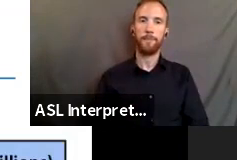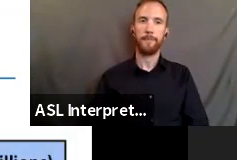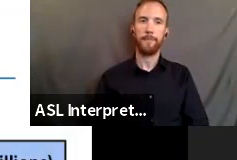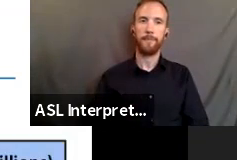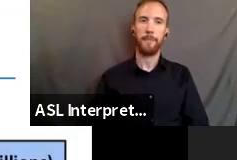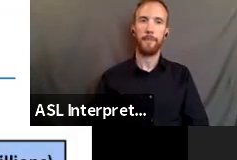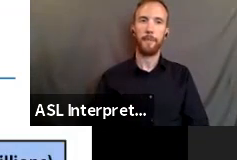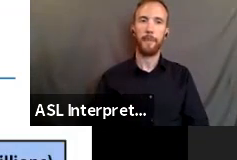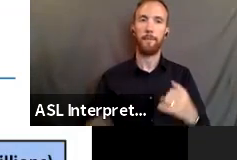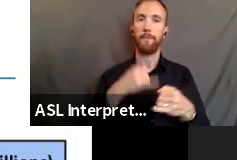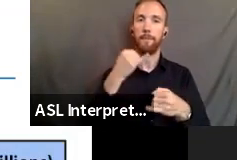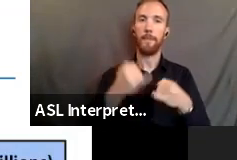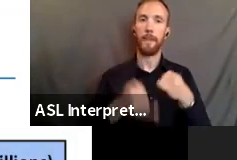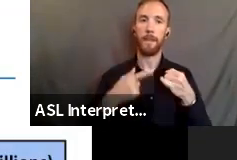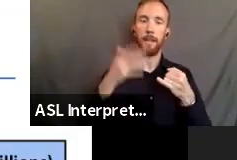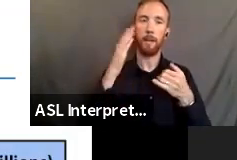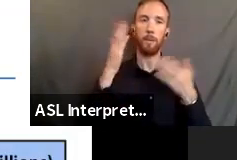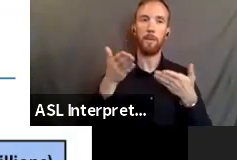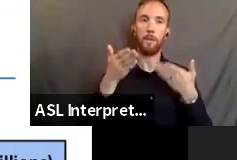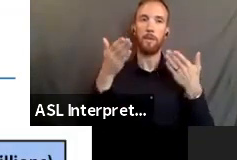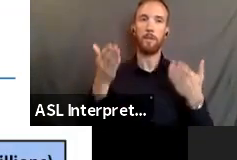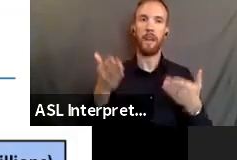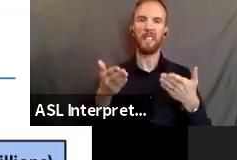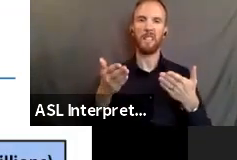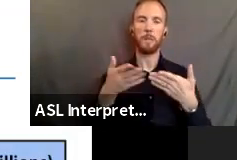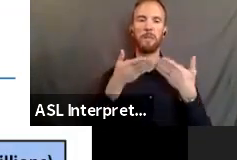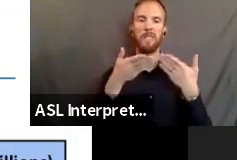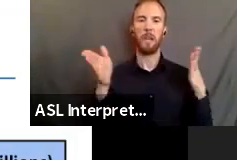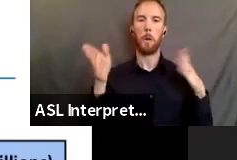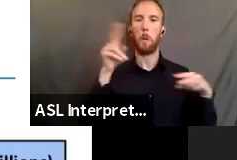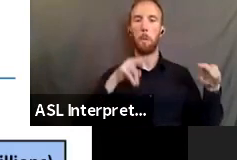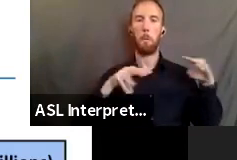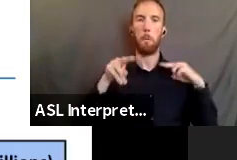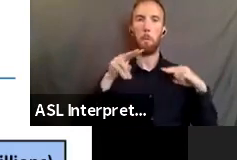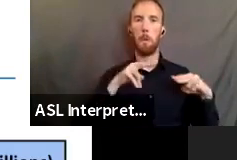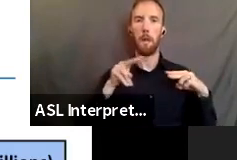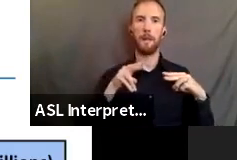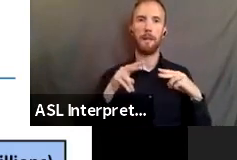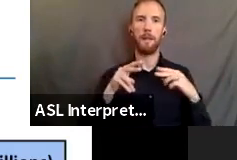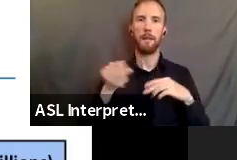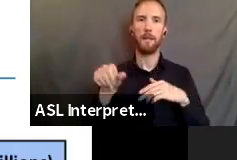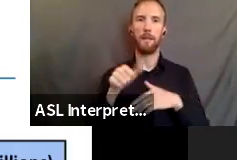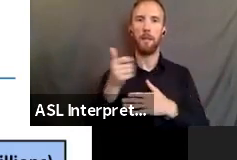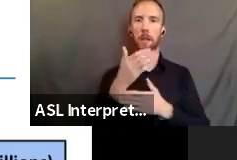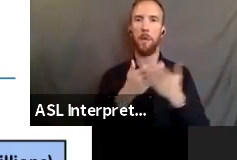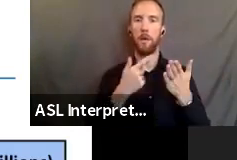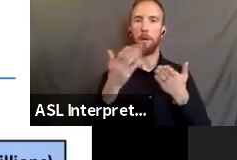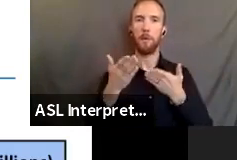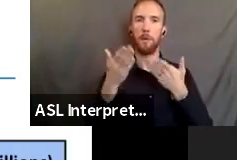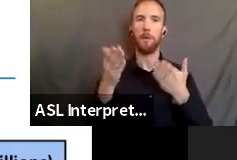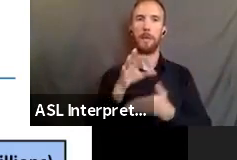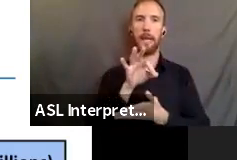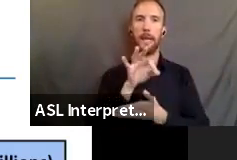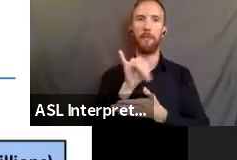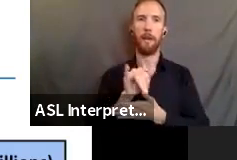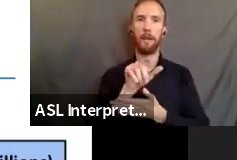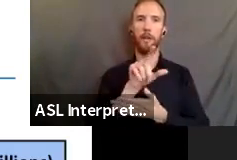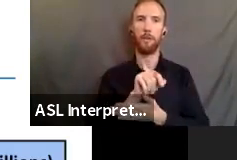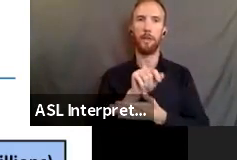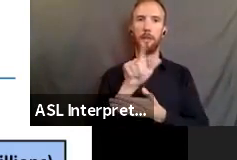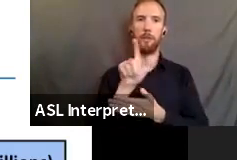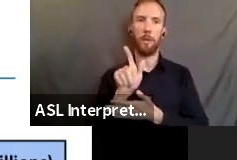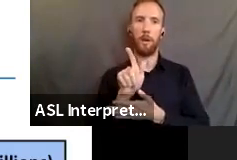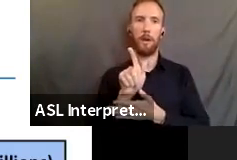finally i'm going to provide a high level overview of the third component of the budget as proposed which is the fy 2021 capital